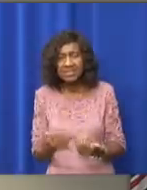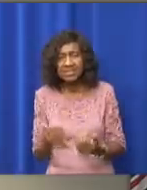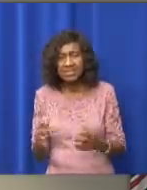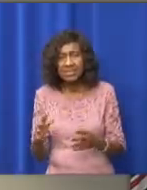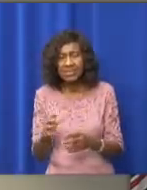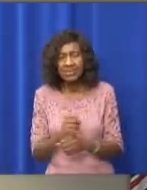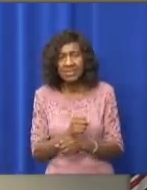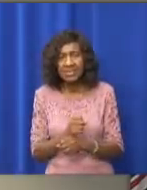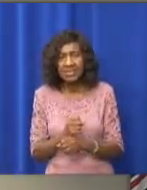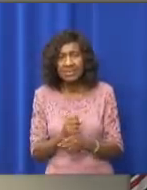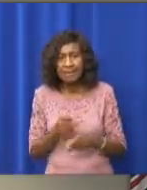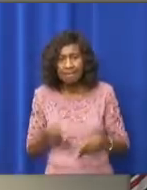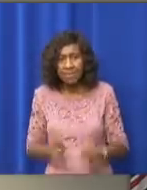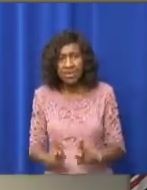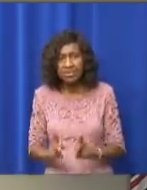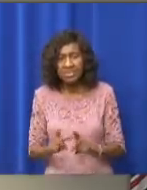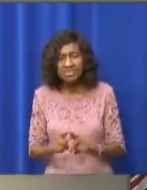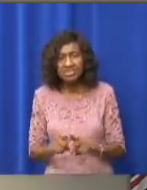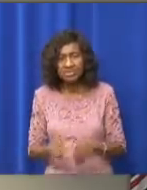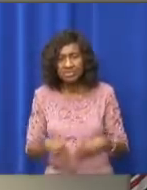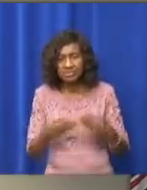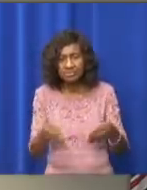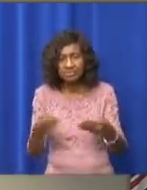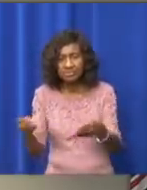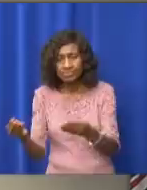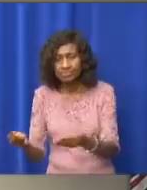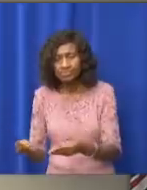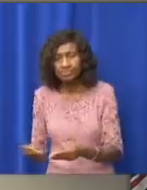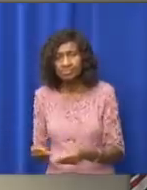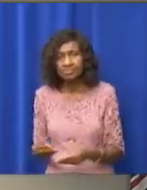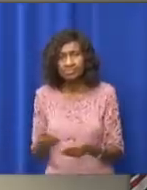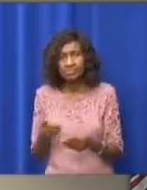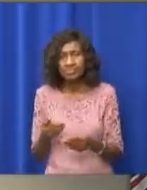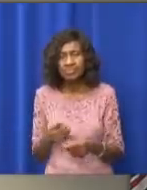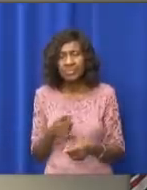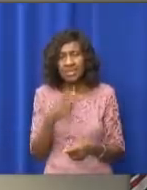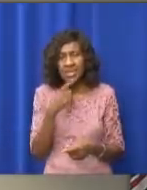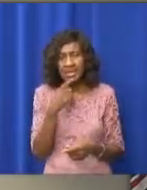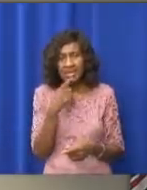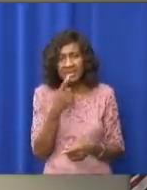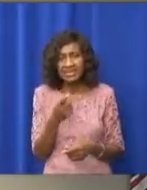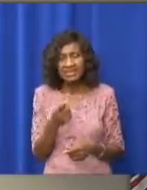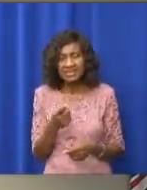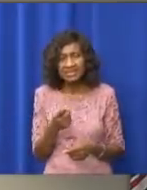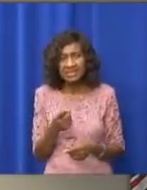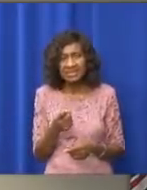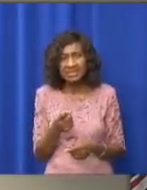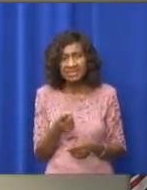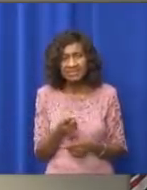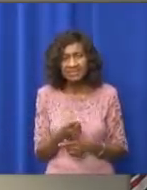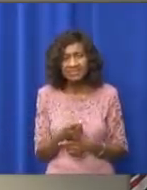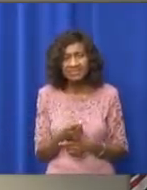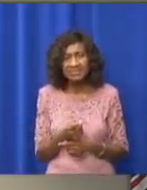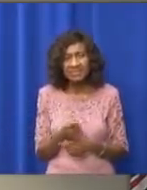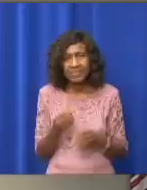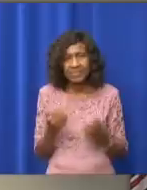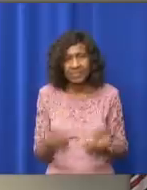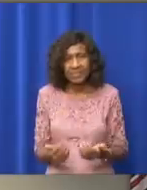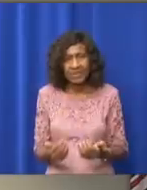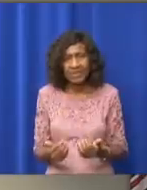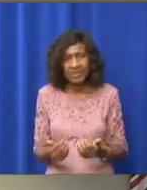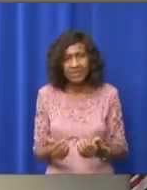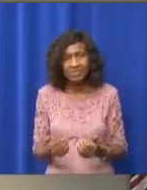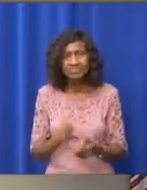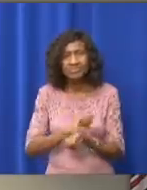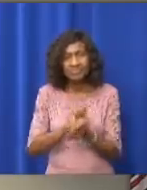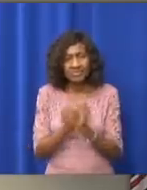who may now are very much involved in the construction industry as well. Do they then have to rewrite to curfew time as well,